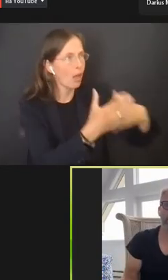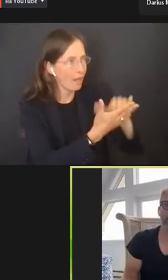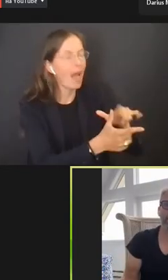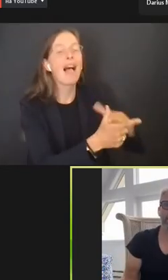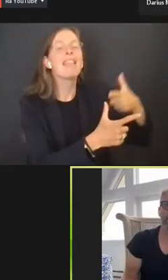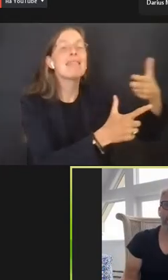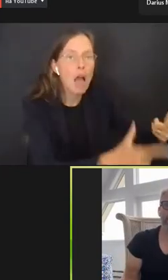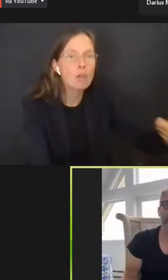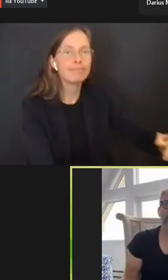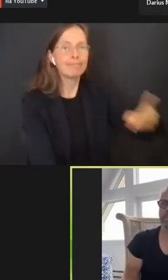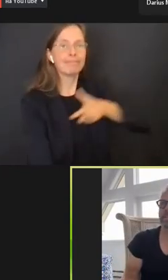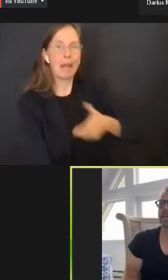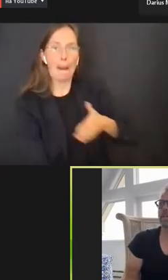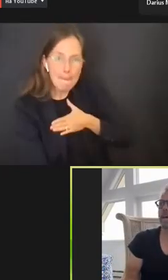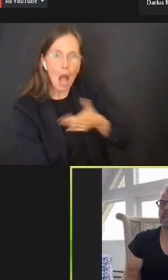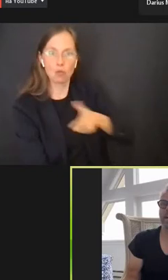turn. And